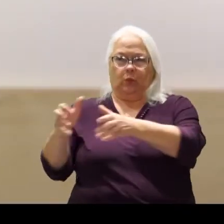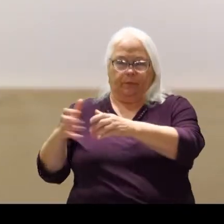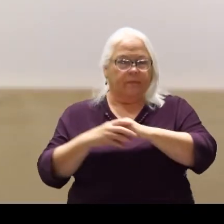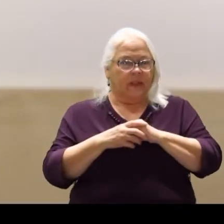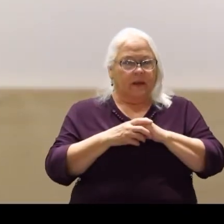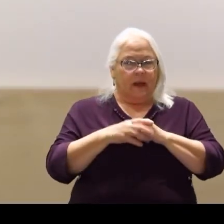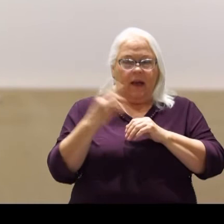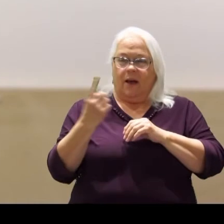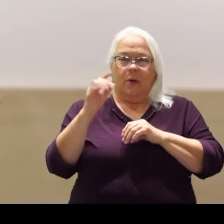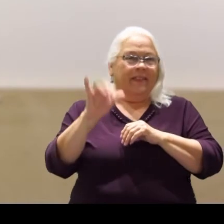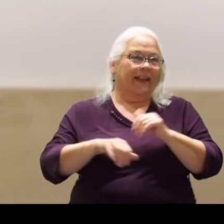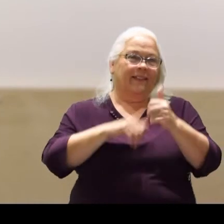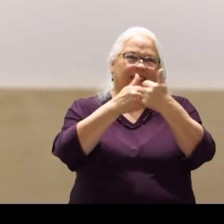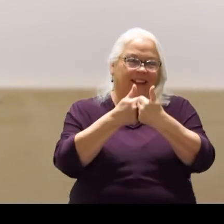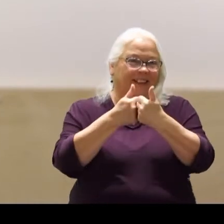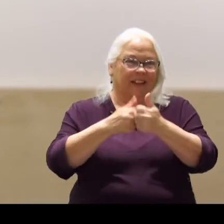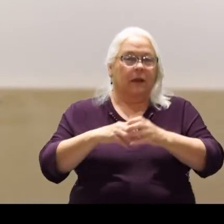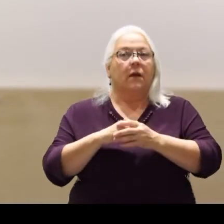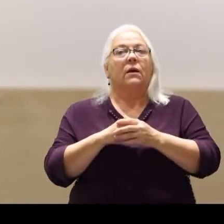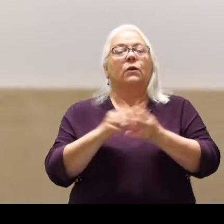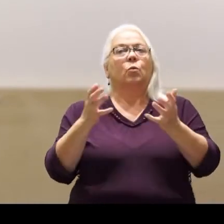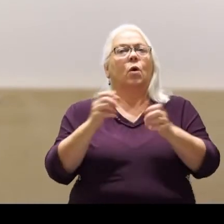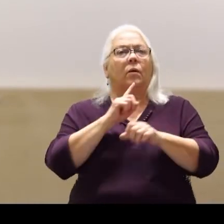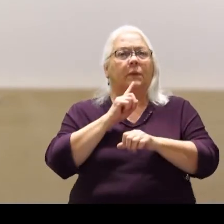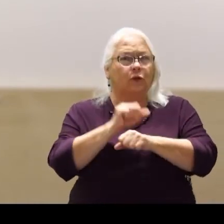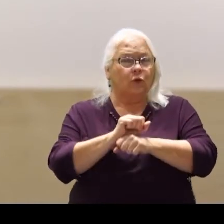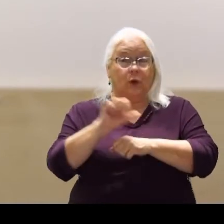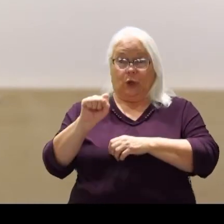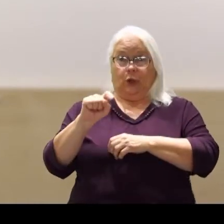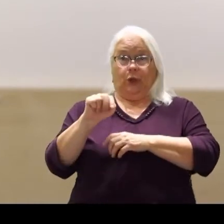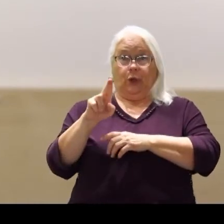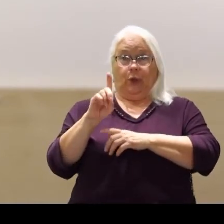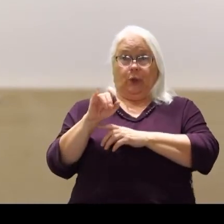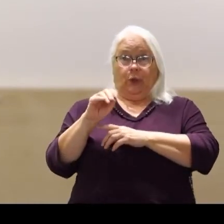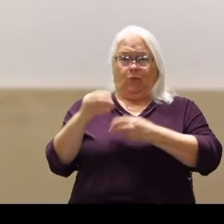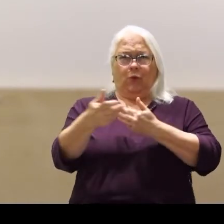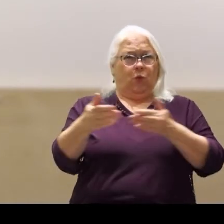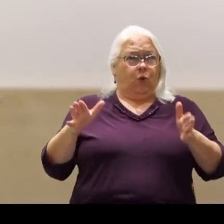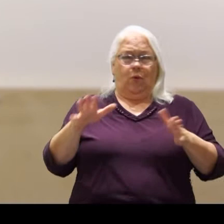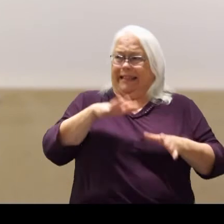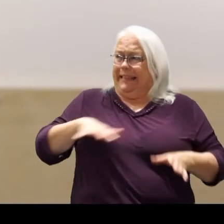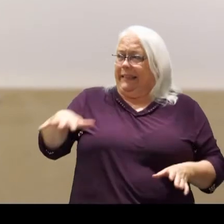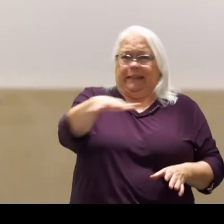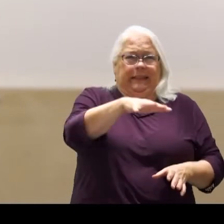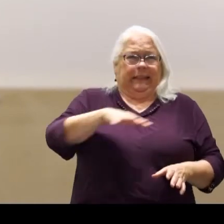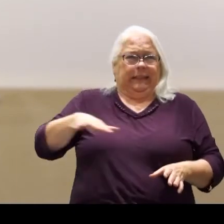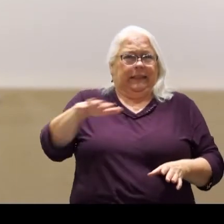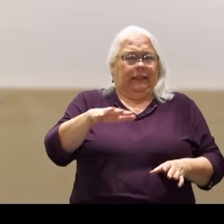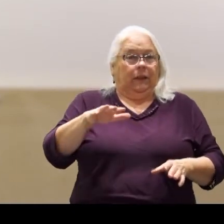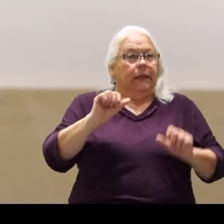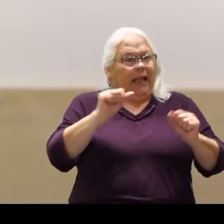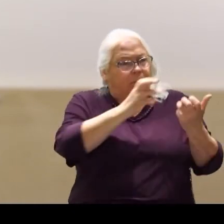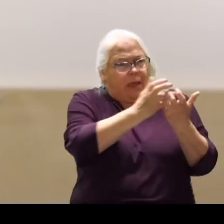communities is always a challenge. Mm-hmm. Making sure that the studio and the